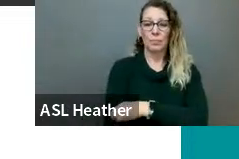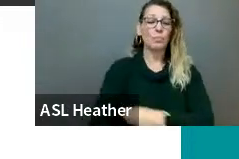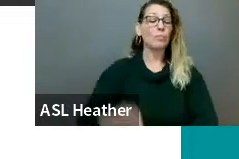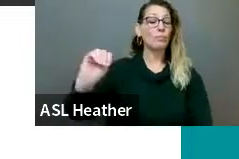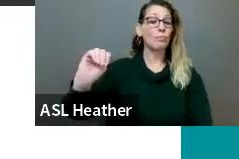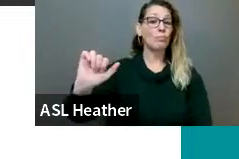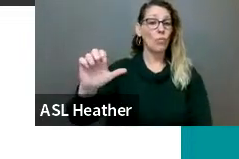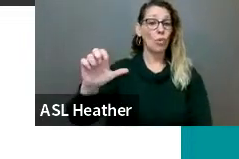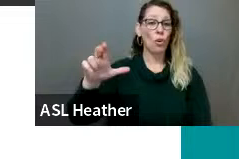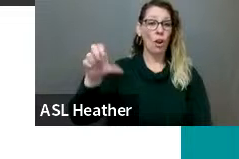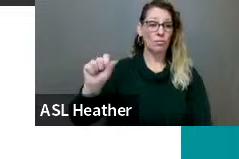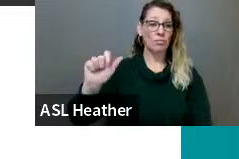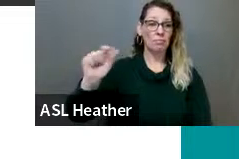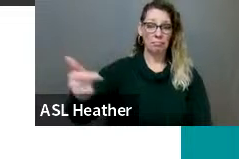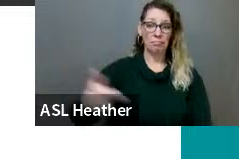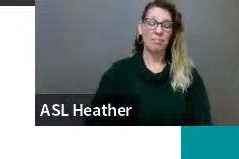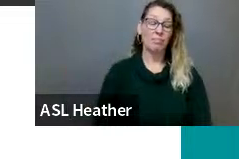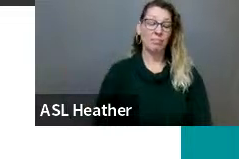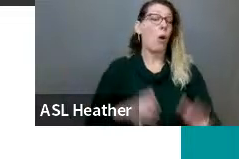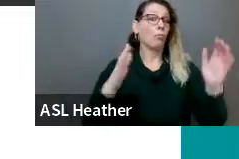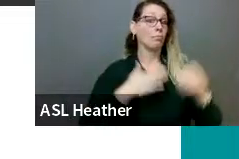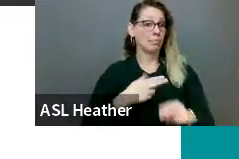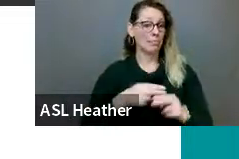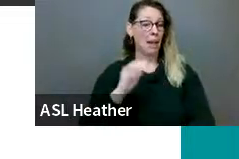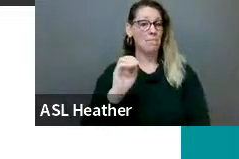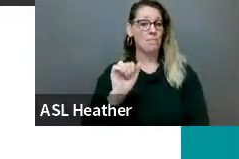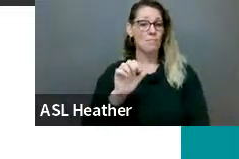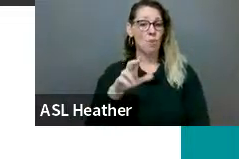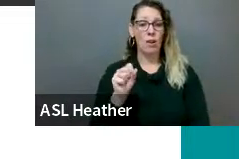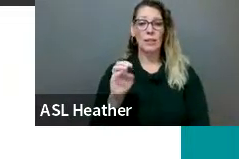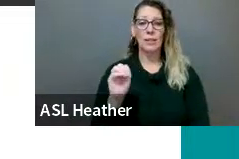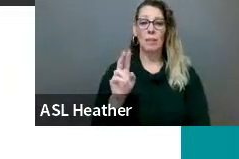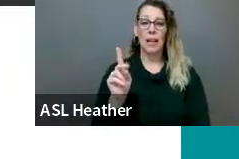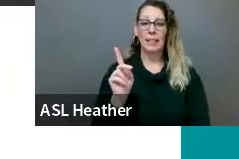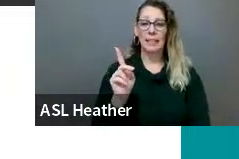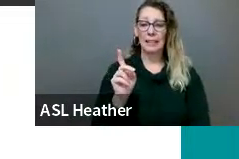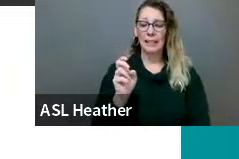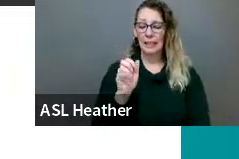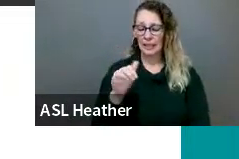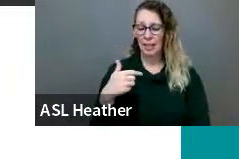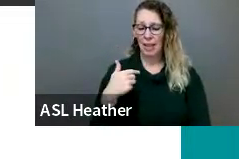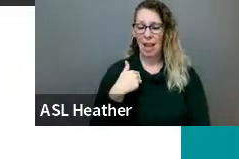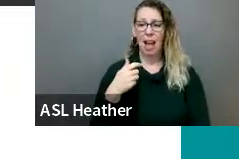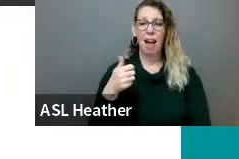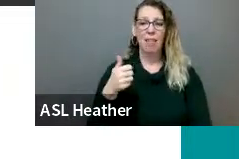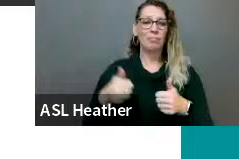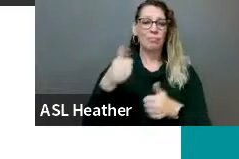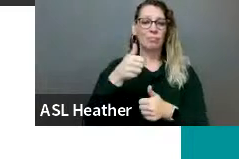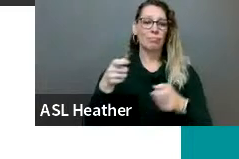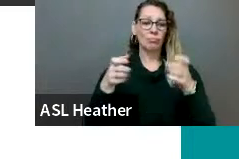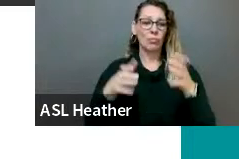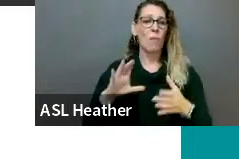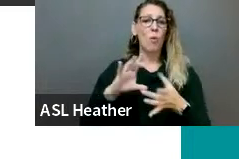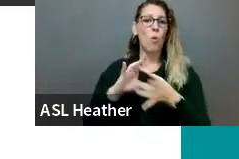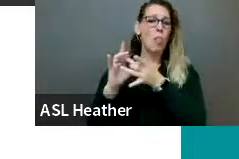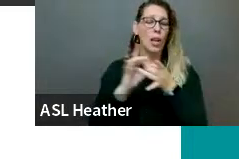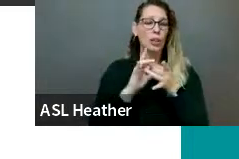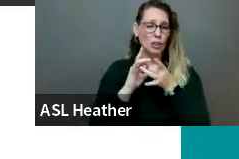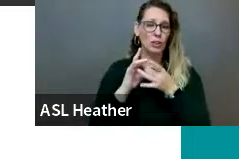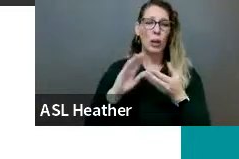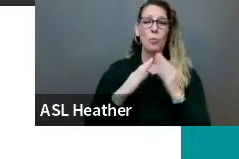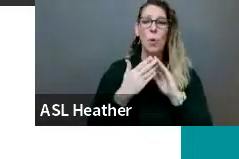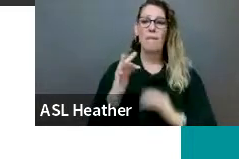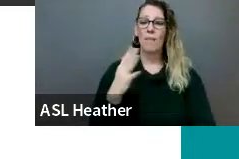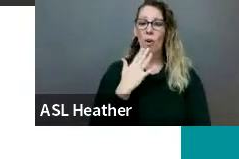Marcus, we'll start with you. Oh, my name is Marcus Mundy. I'm the Executive Director at the Coalition of Communities of Color.